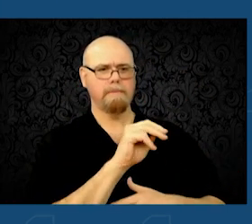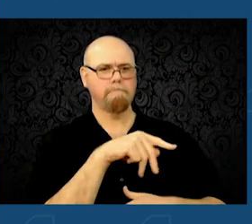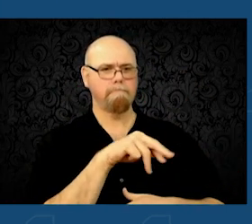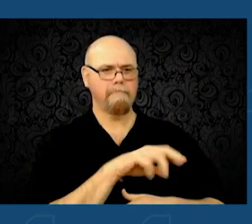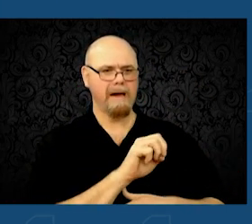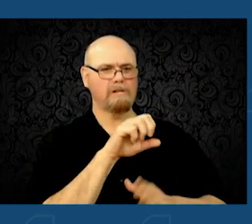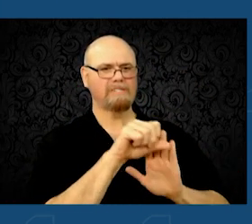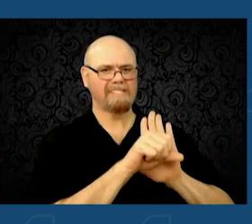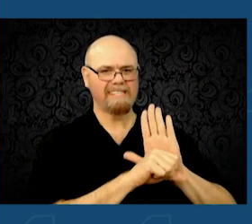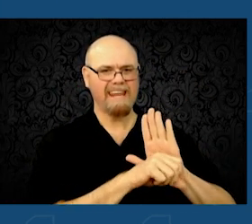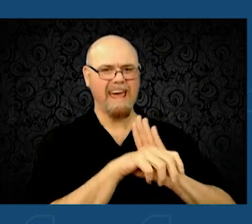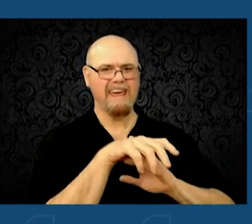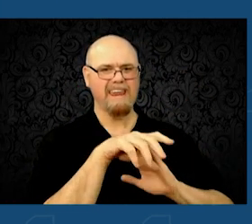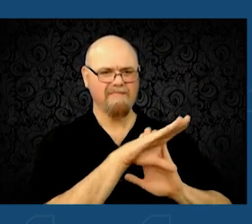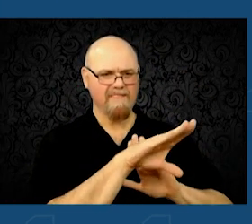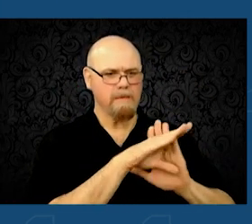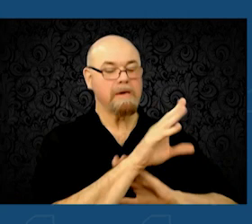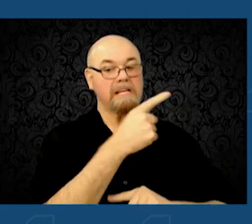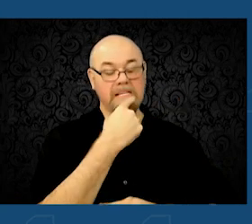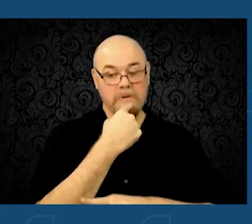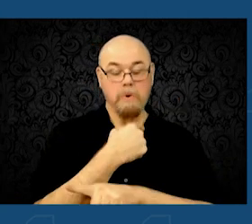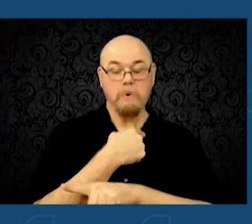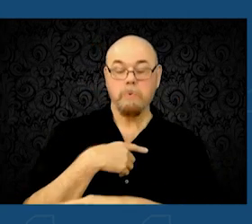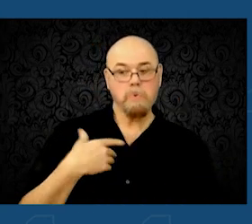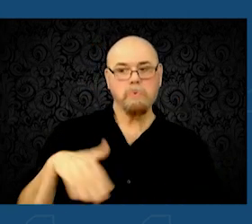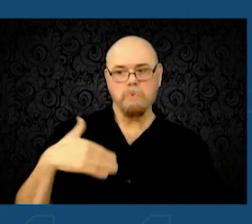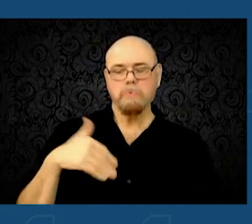Kaz, you got a long way to go.